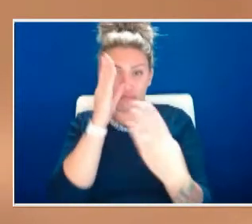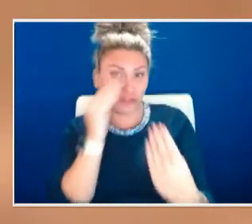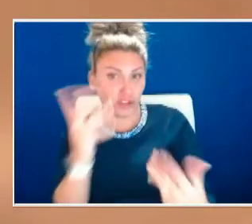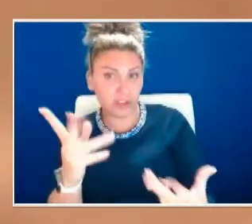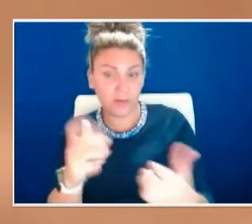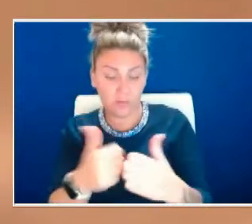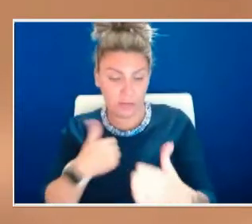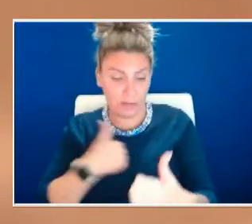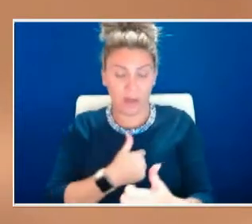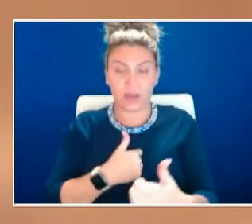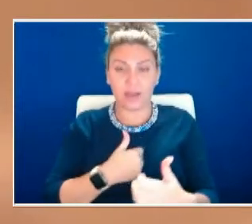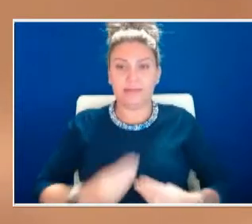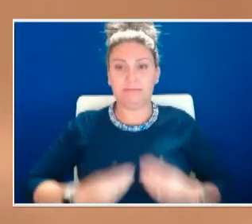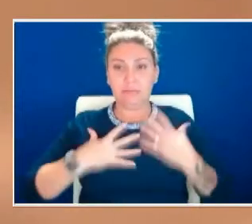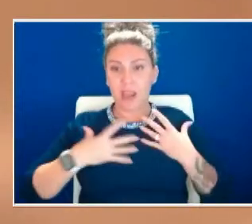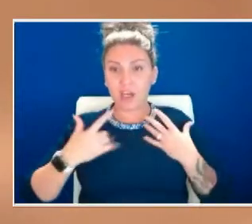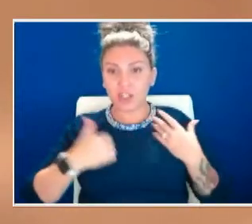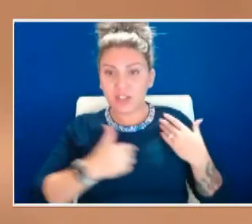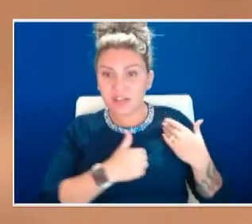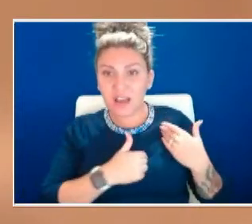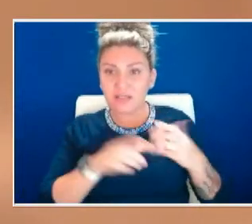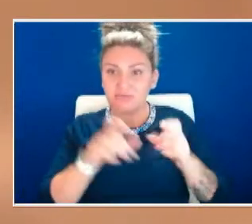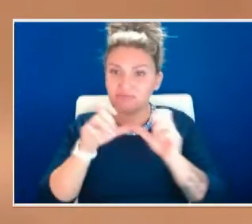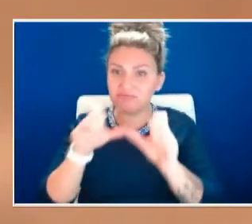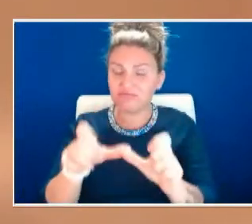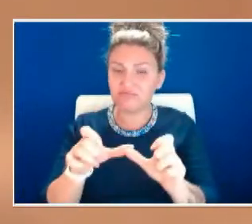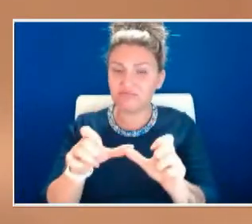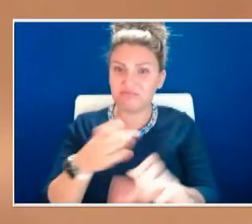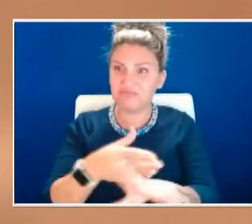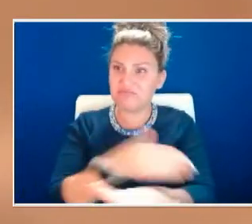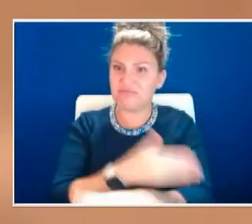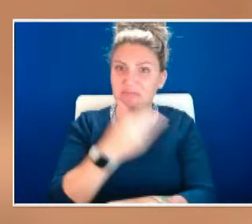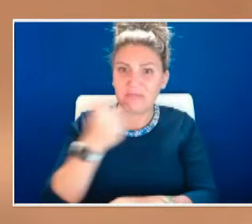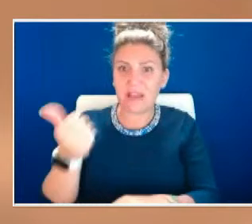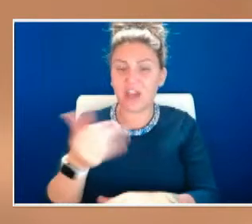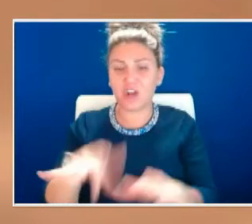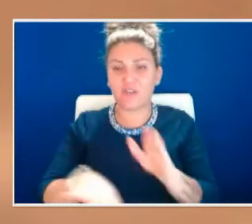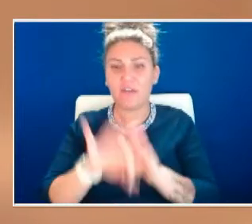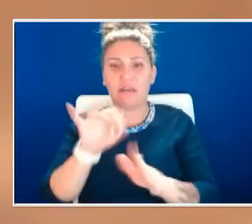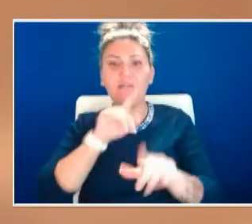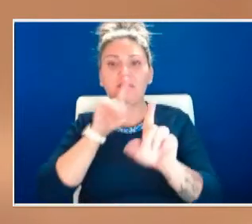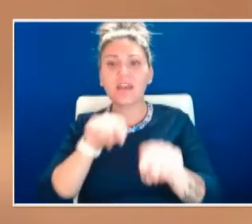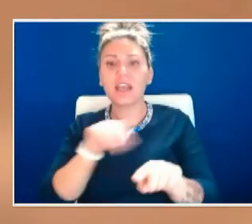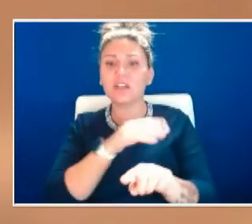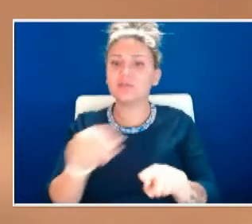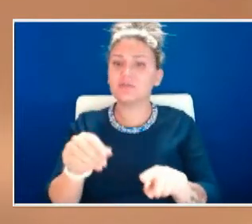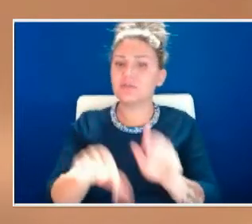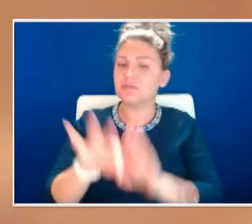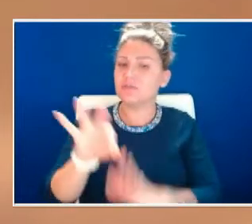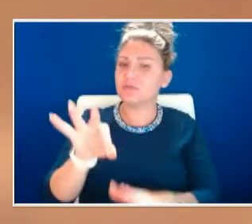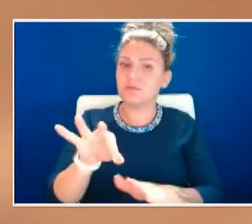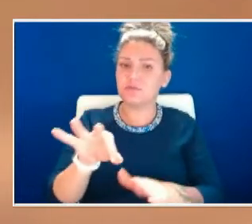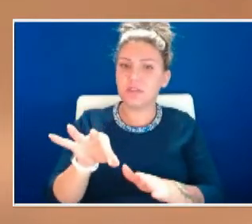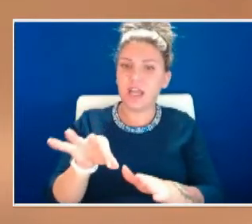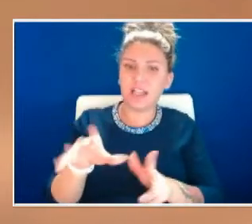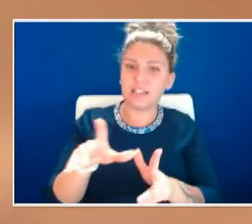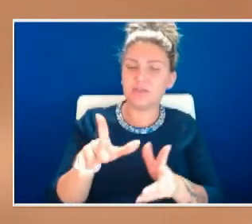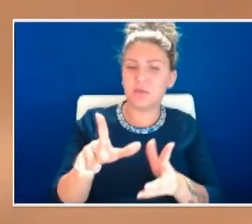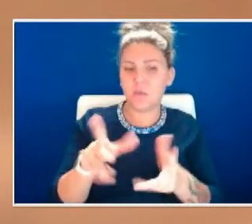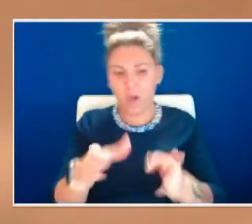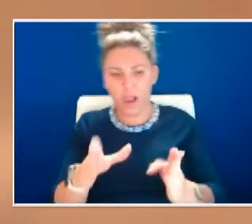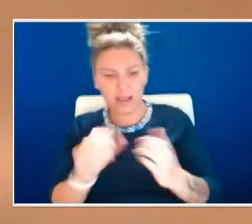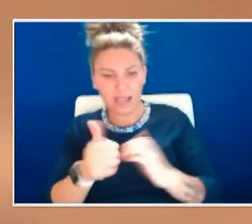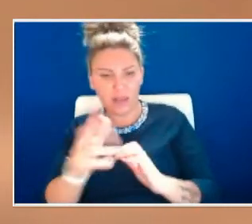us inspiration to continue to do better, find answers, find ways to make their journeys a little bit easier. So, you